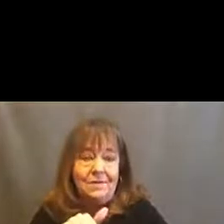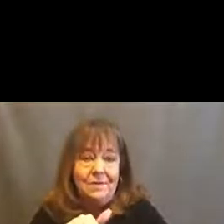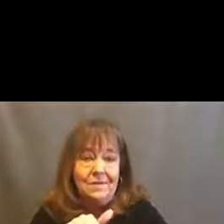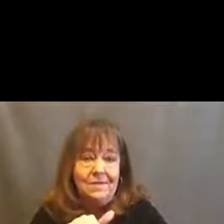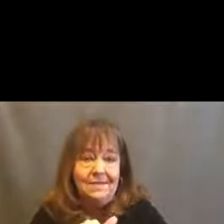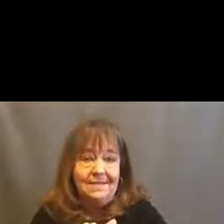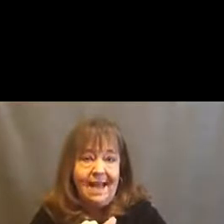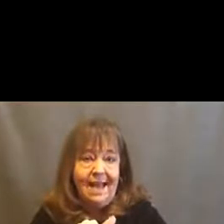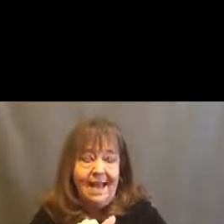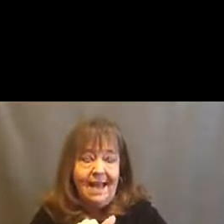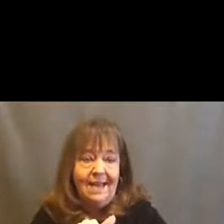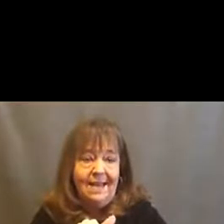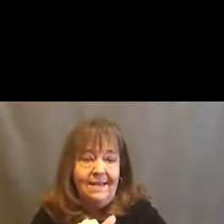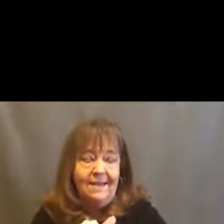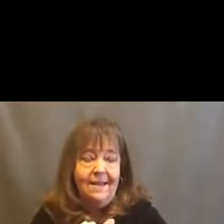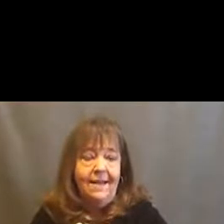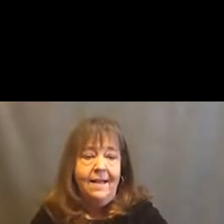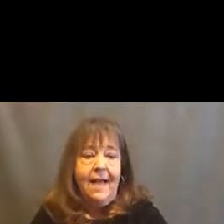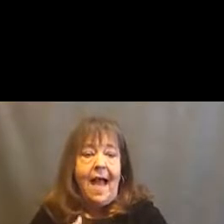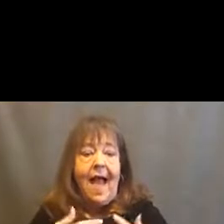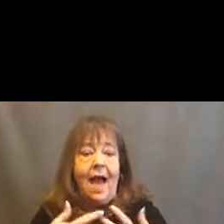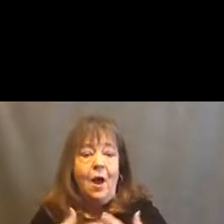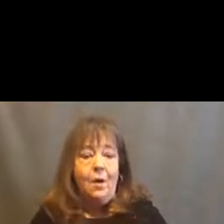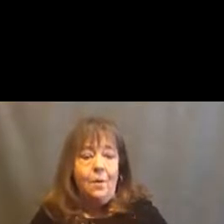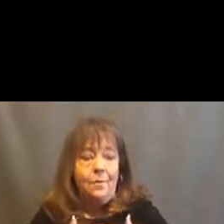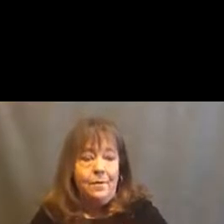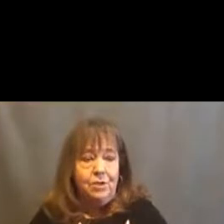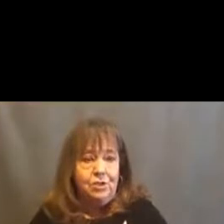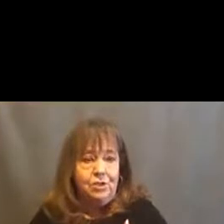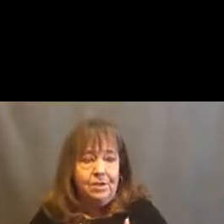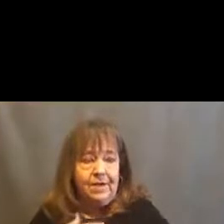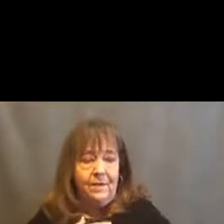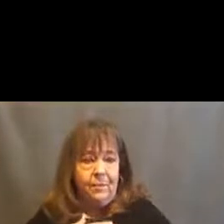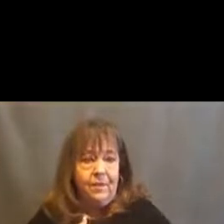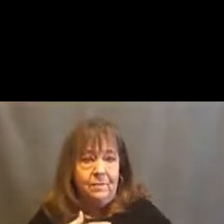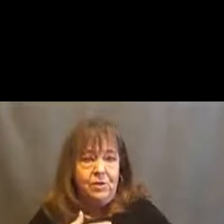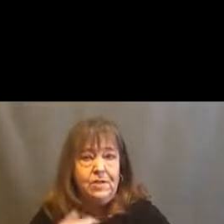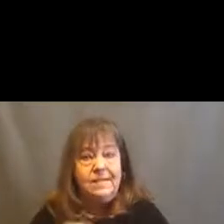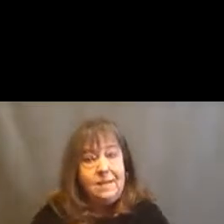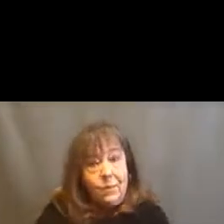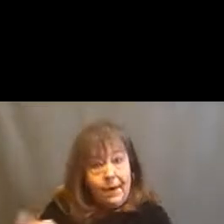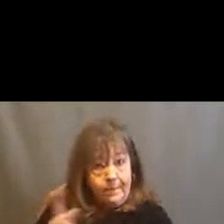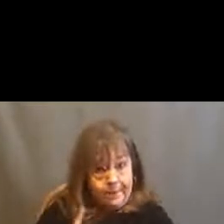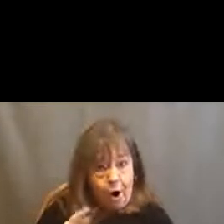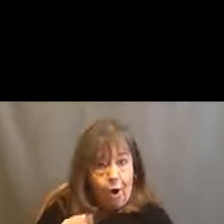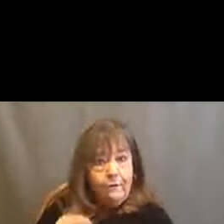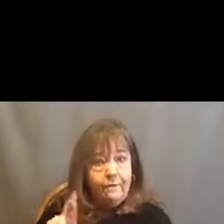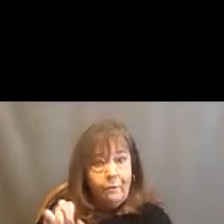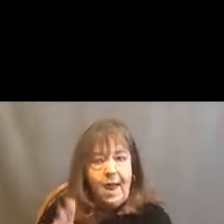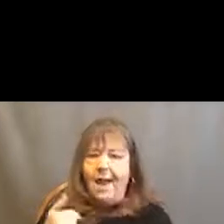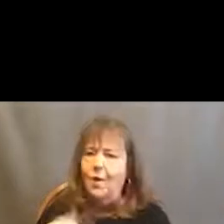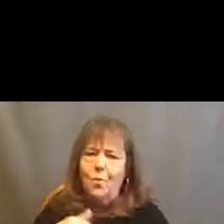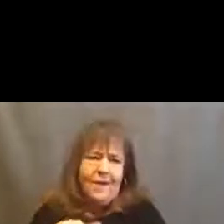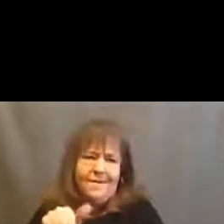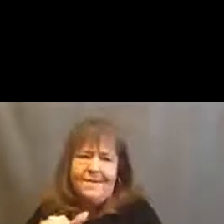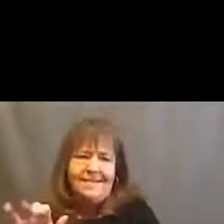bulk of our ventilators that were provided to us by the RAC back because we're not relying on a large number of vents at this time. Only